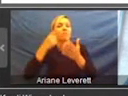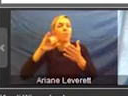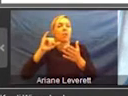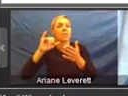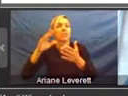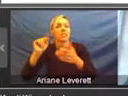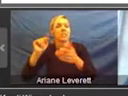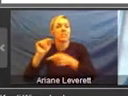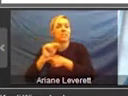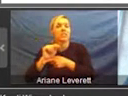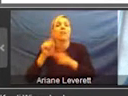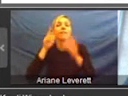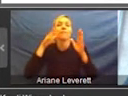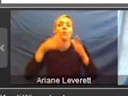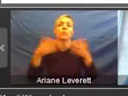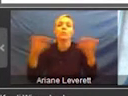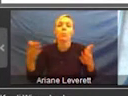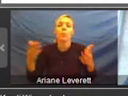to